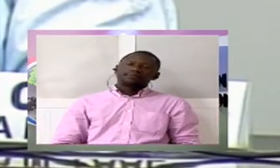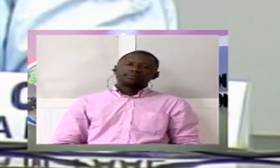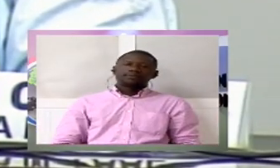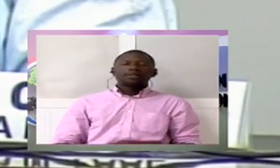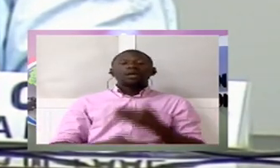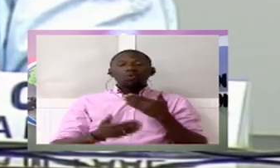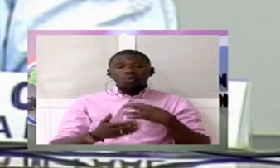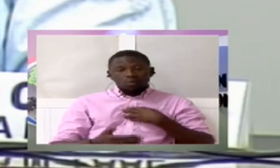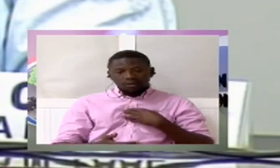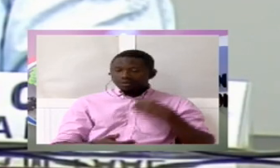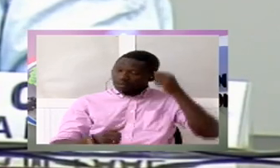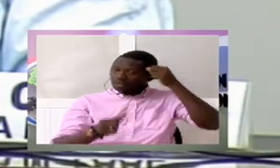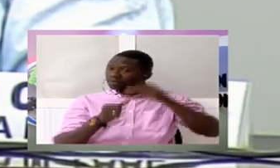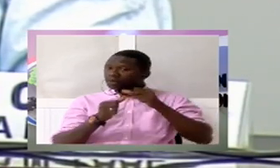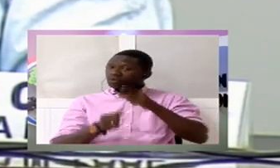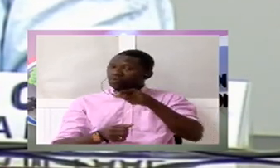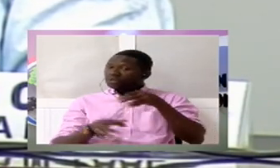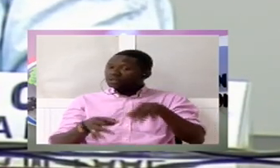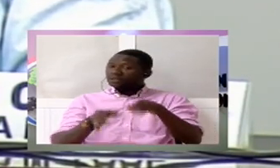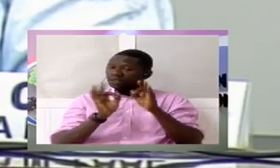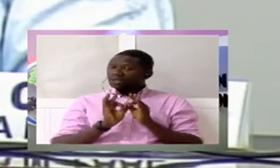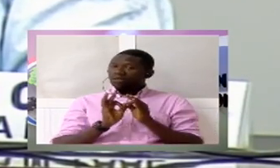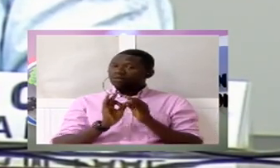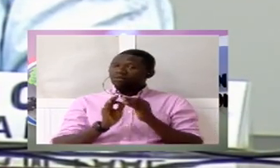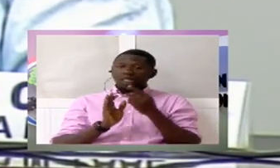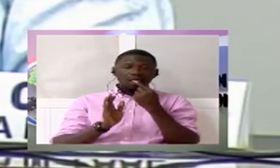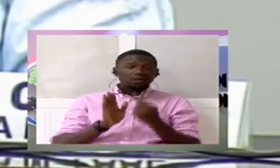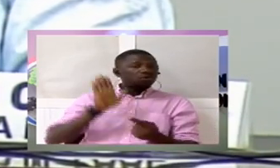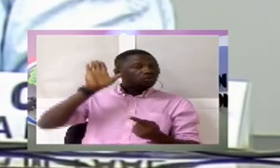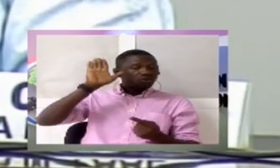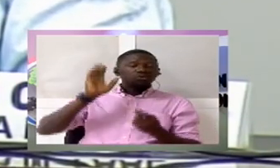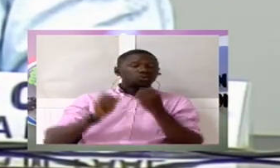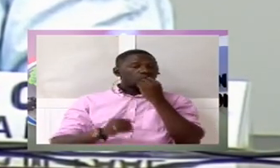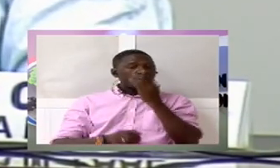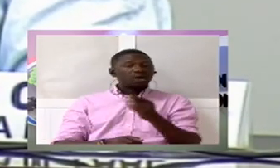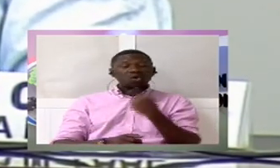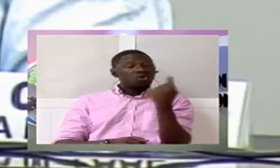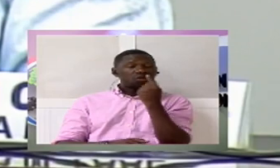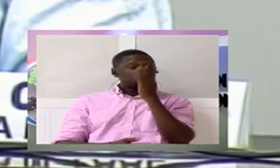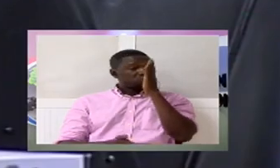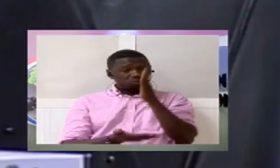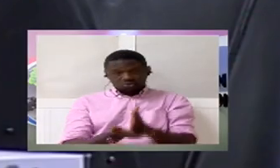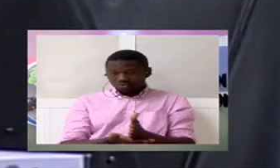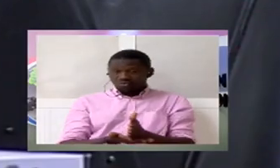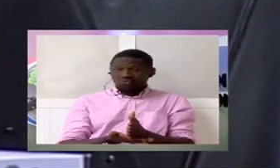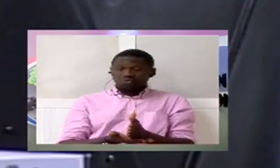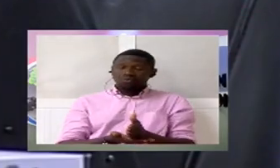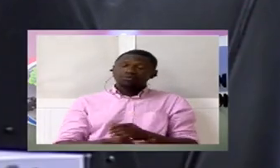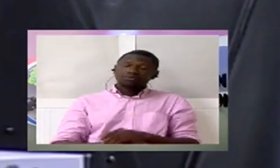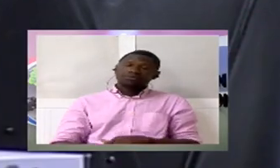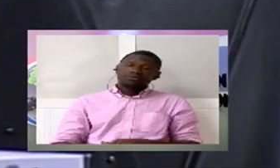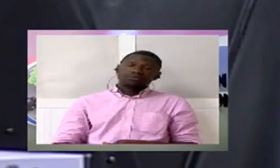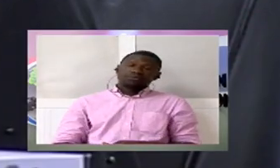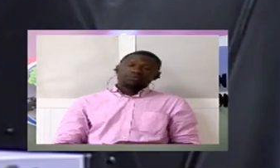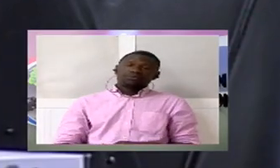May I remind you that you have taken an oath to speak the truth? Akabe haklo blandila yekali oleke pur koibeto nyale